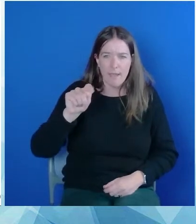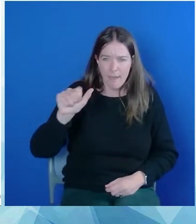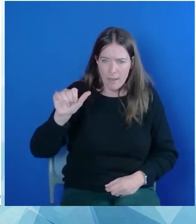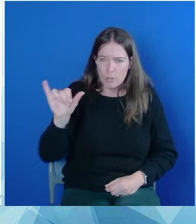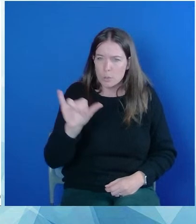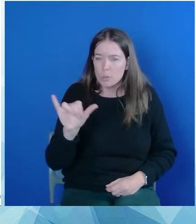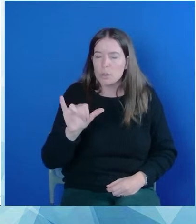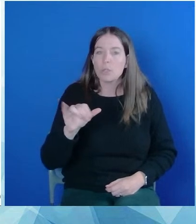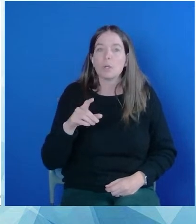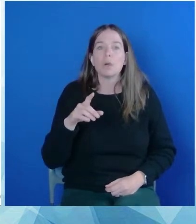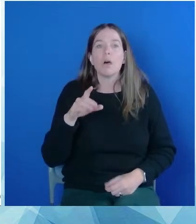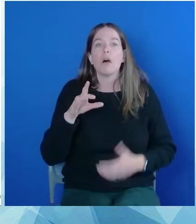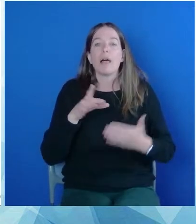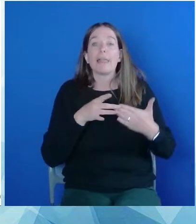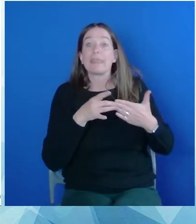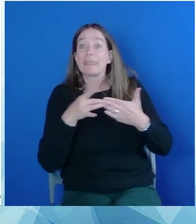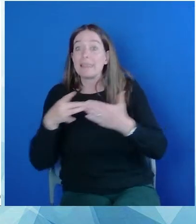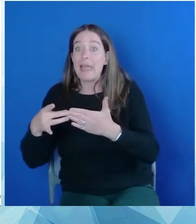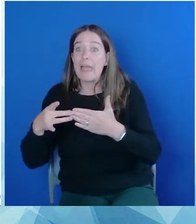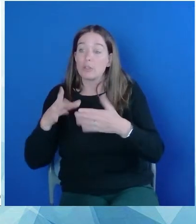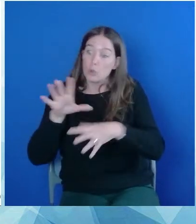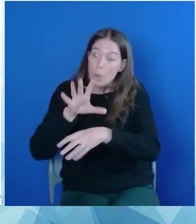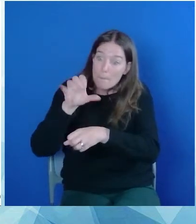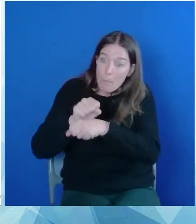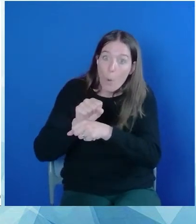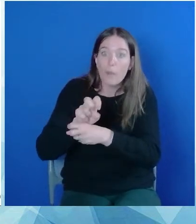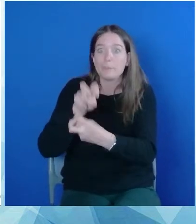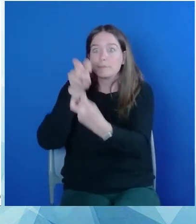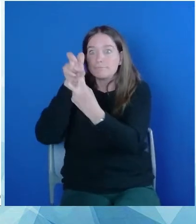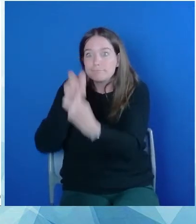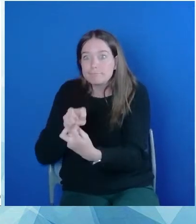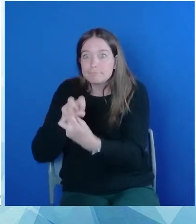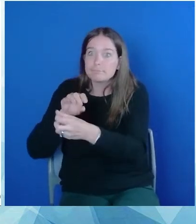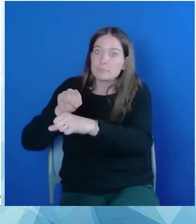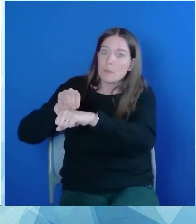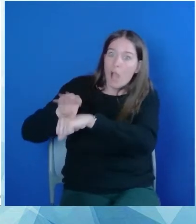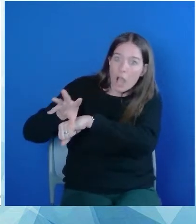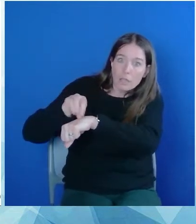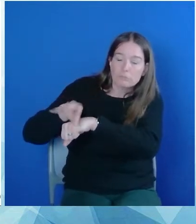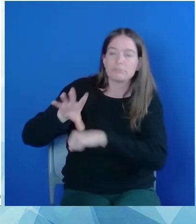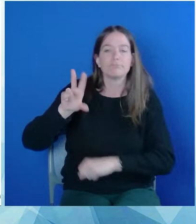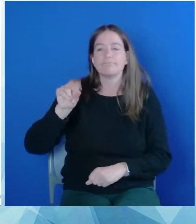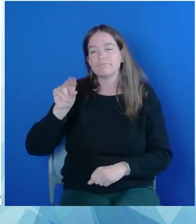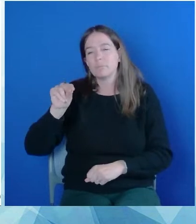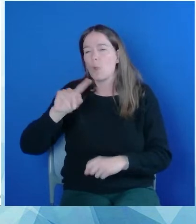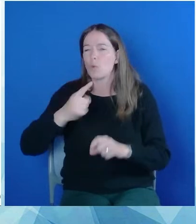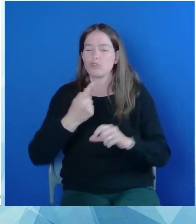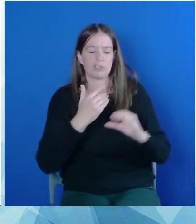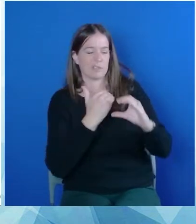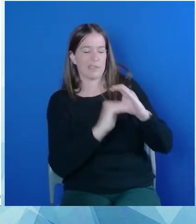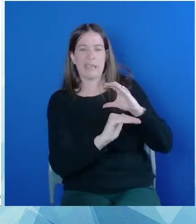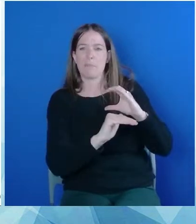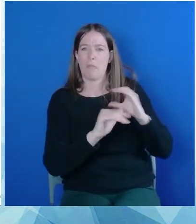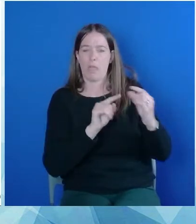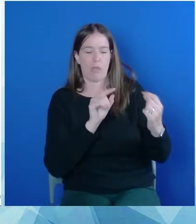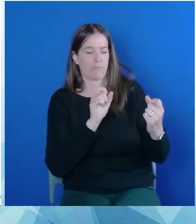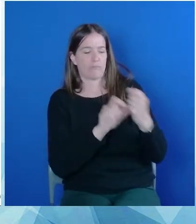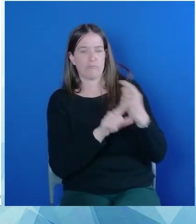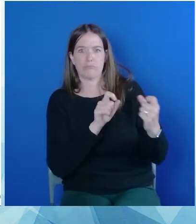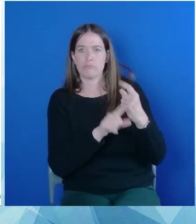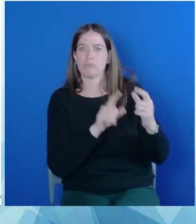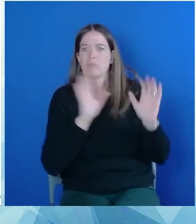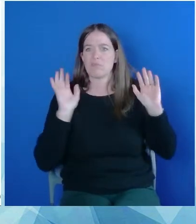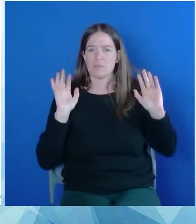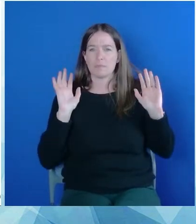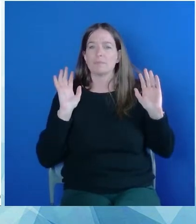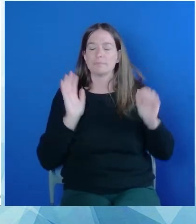in a consultation or an appointment outside of that email exchange. And so I just wanted you to be aware that that is happening. Those kinds